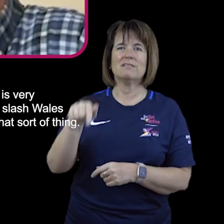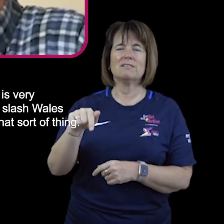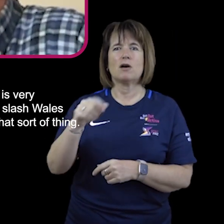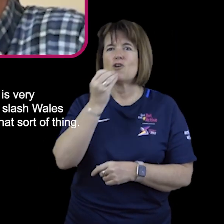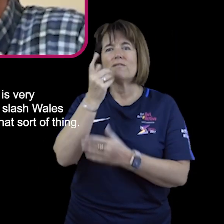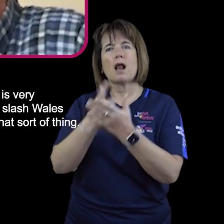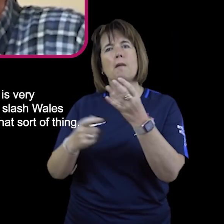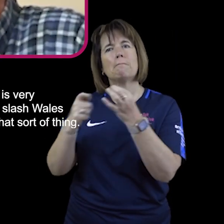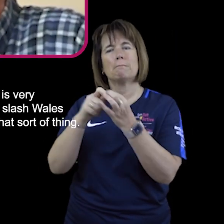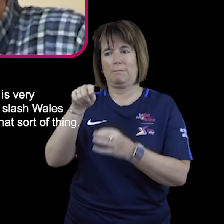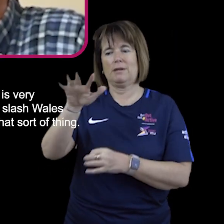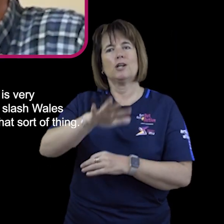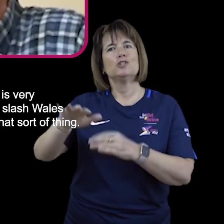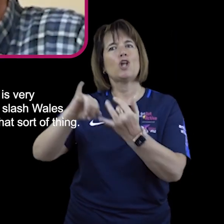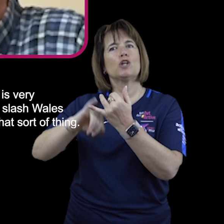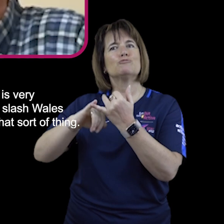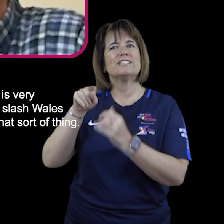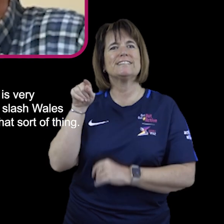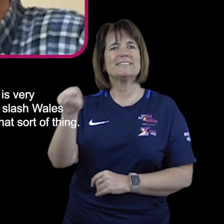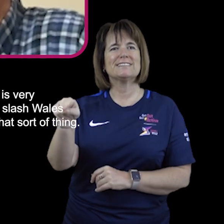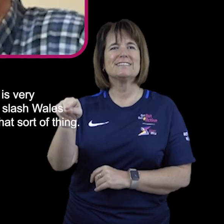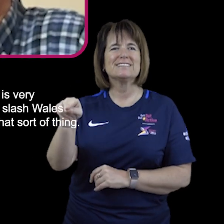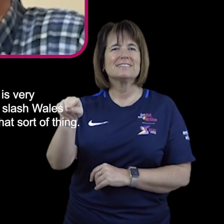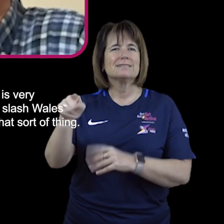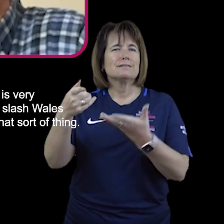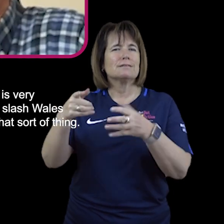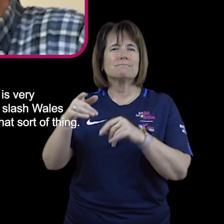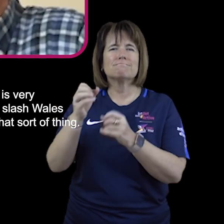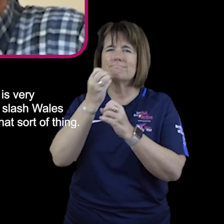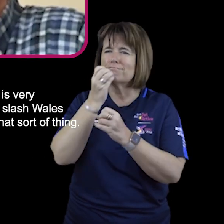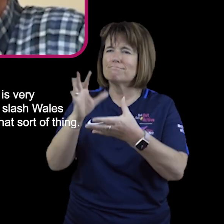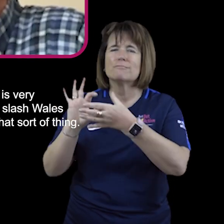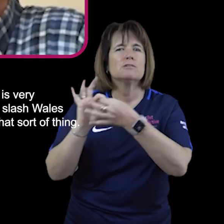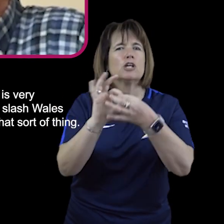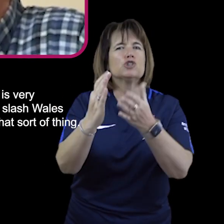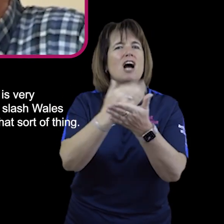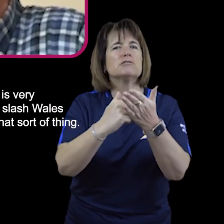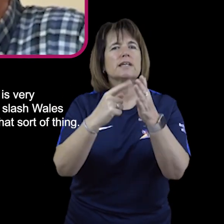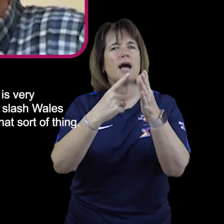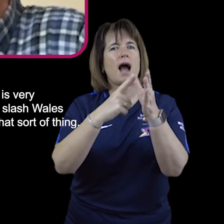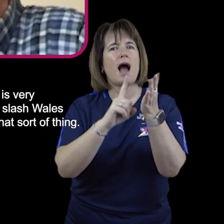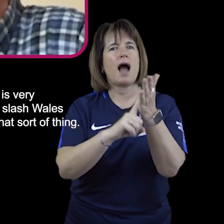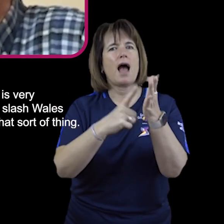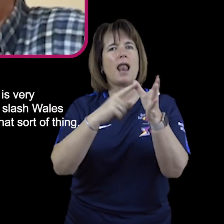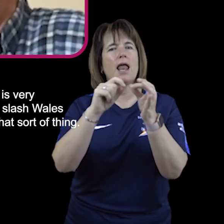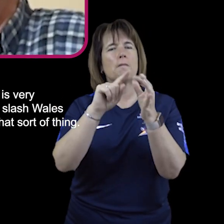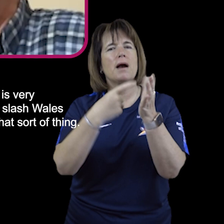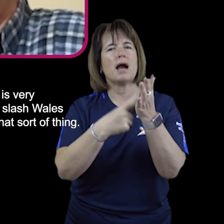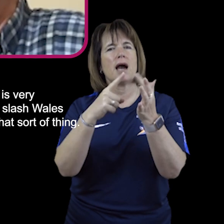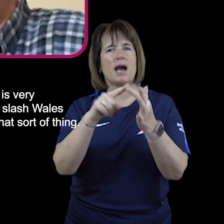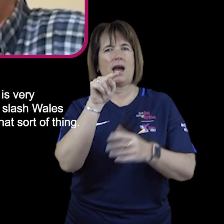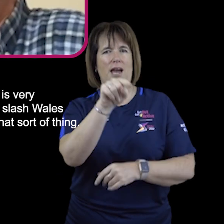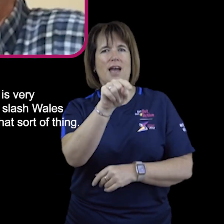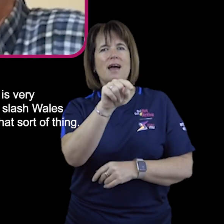that's how I started, I guess, getting involved, because the Breakfast Club in Salisbury is very